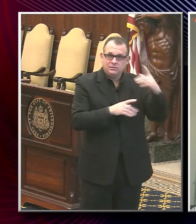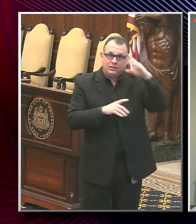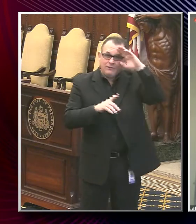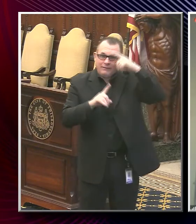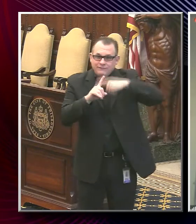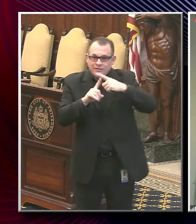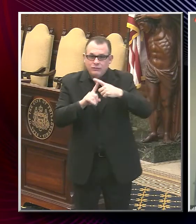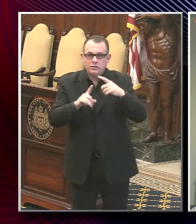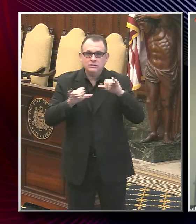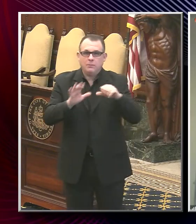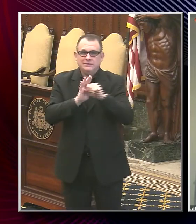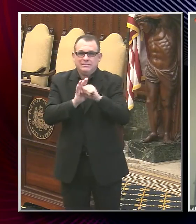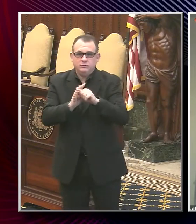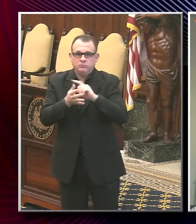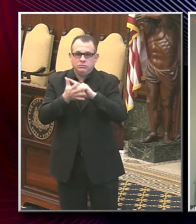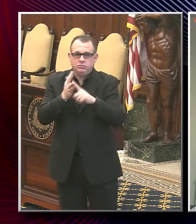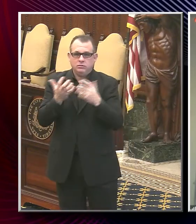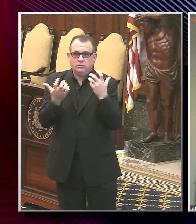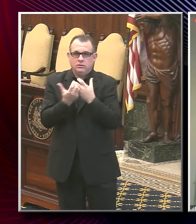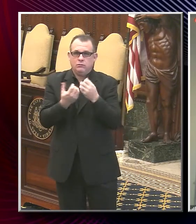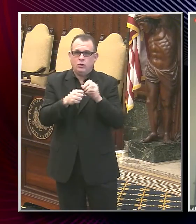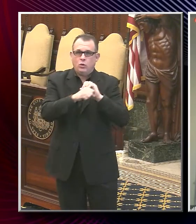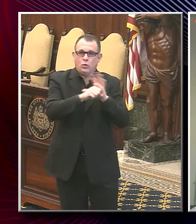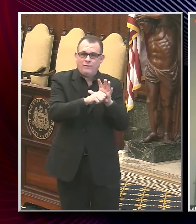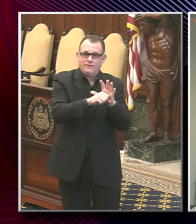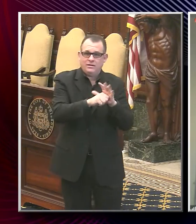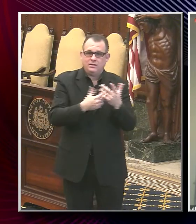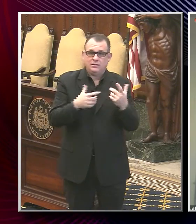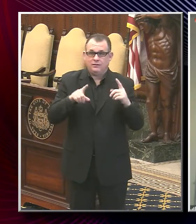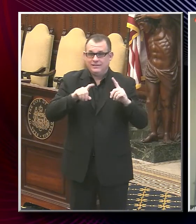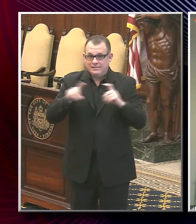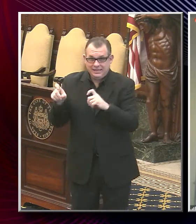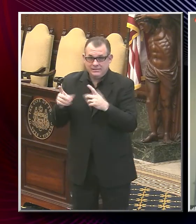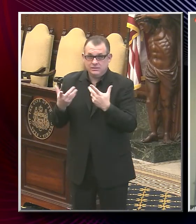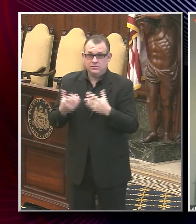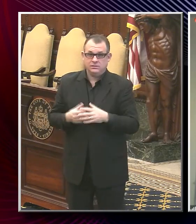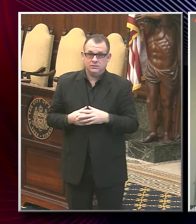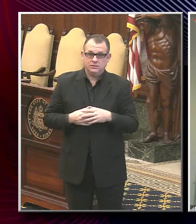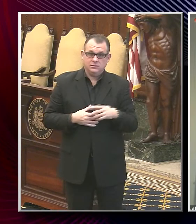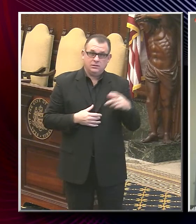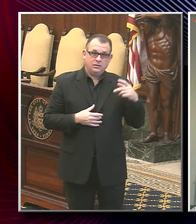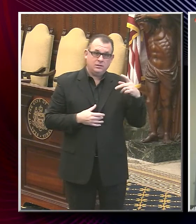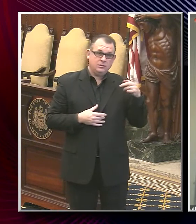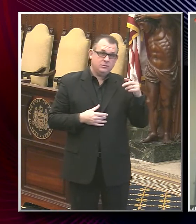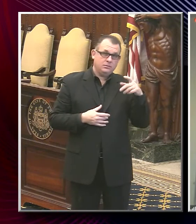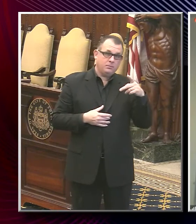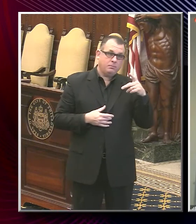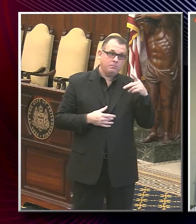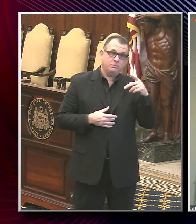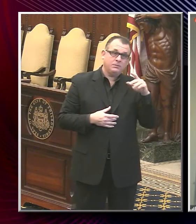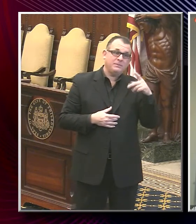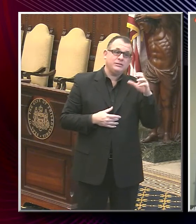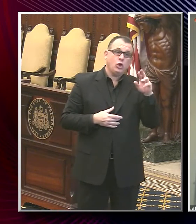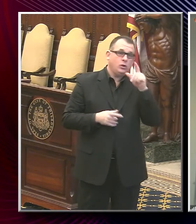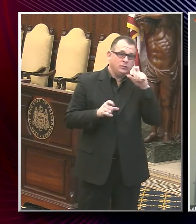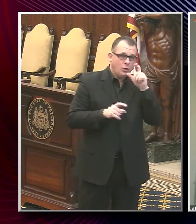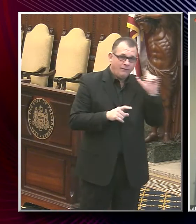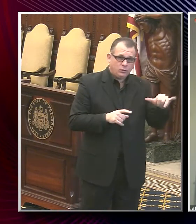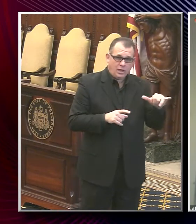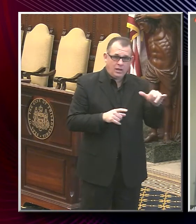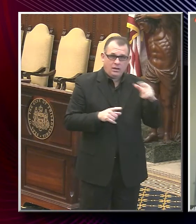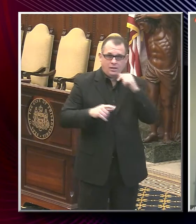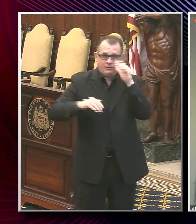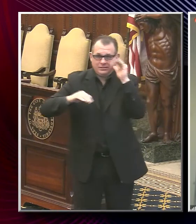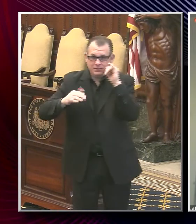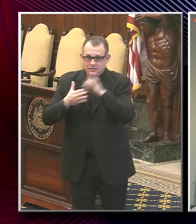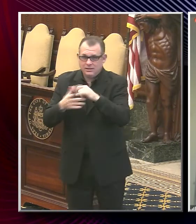a fever and classic symptoms, they have a positive test, they don't need to do a follow-up PCR test. But if their test result is unexpected, then we would